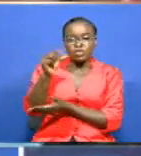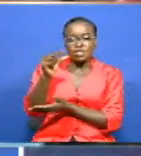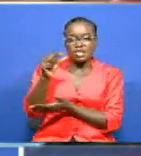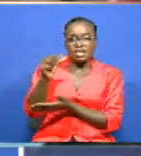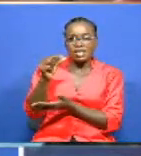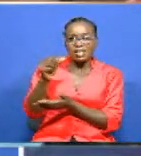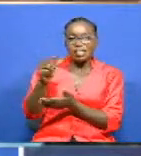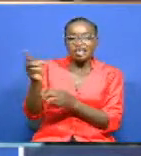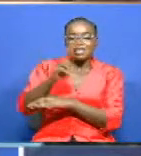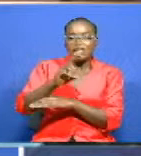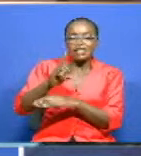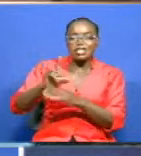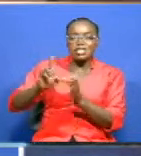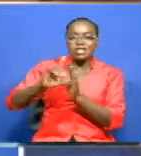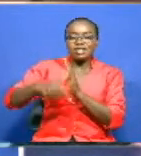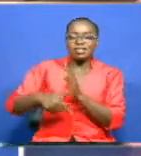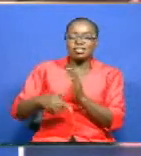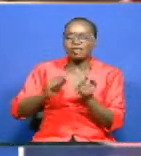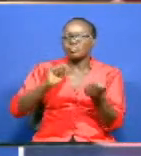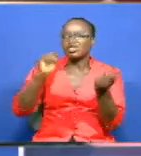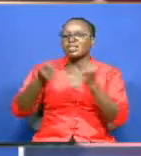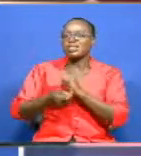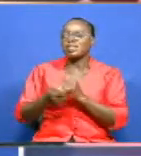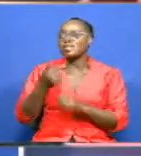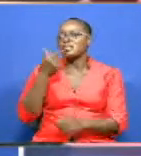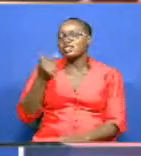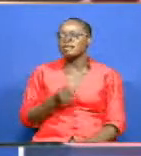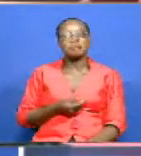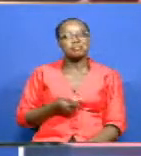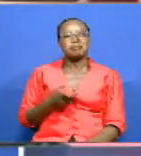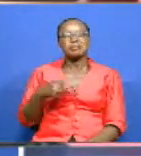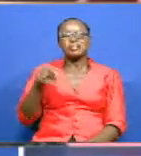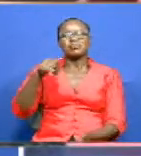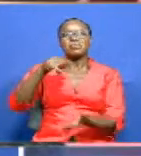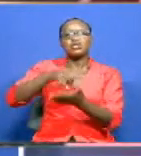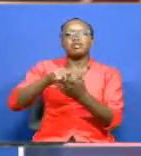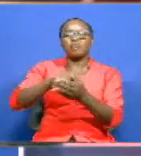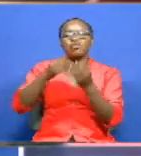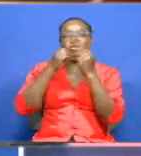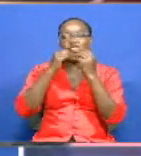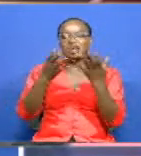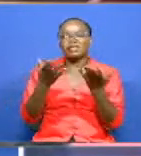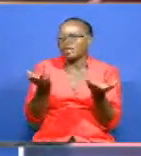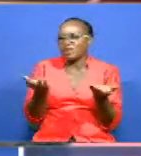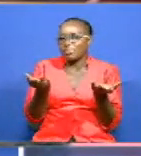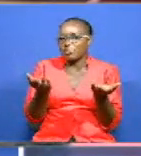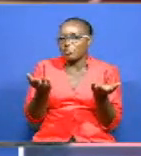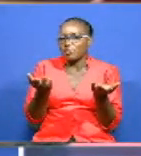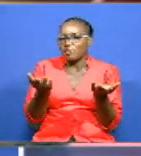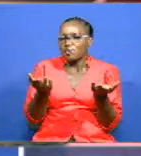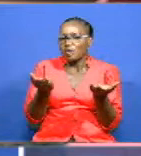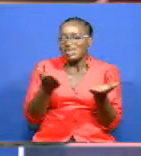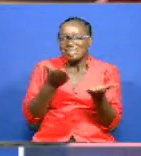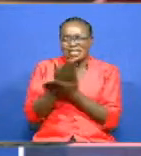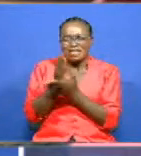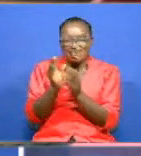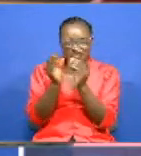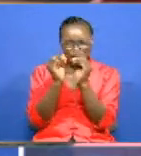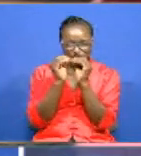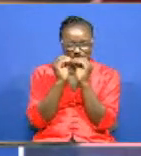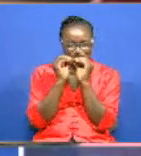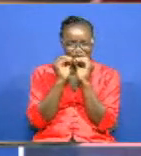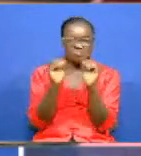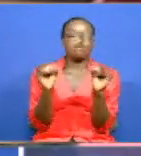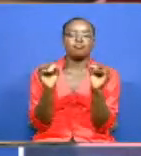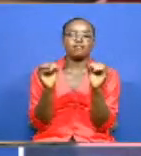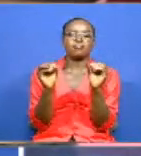some days, they have come out to say that they were never involved. That is insincerity.